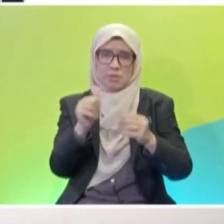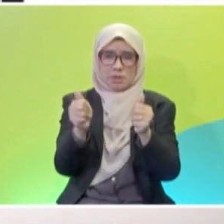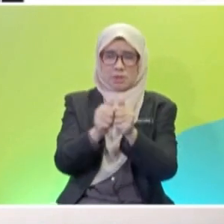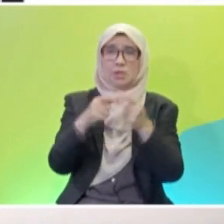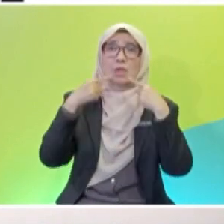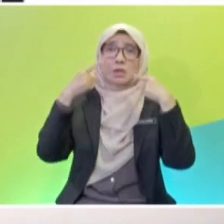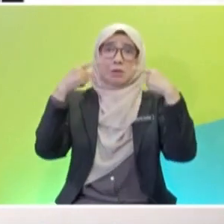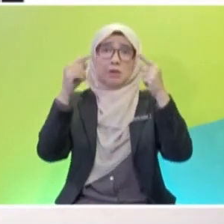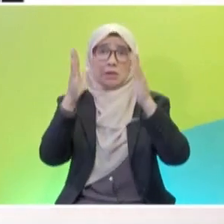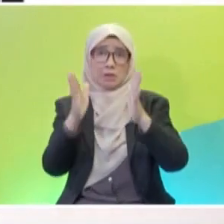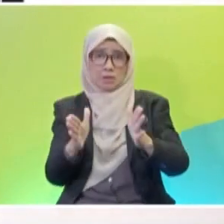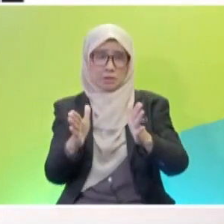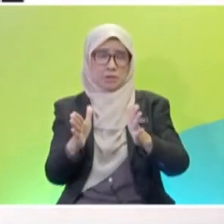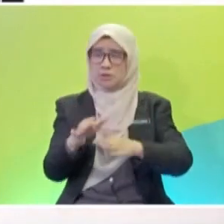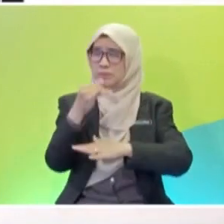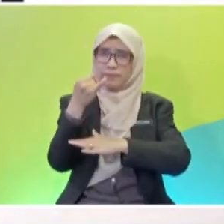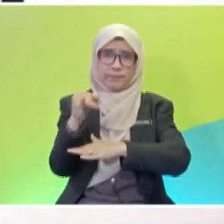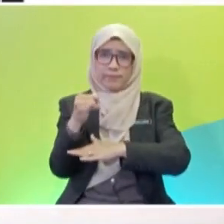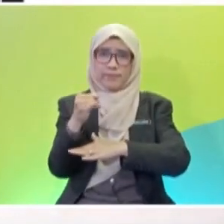photo manipulation also